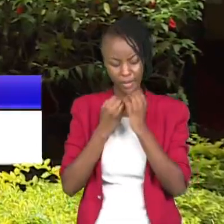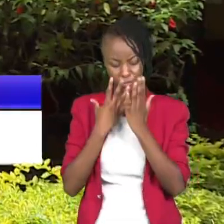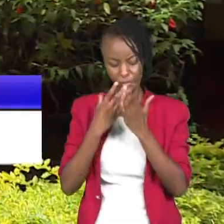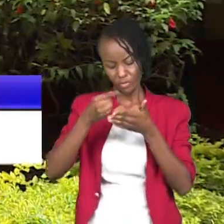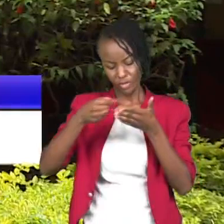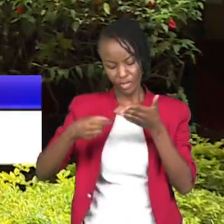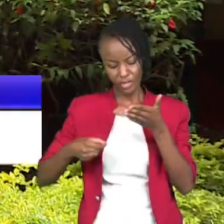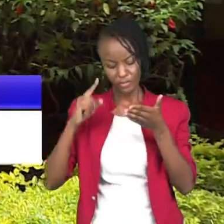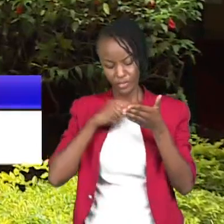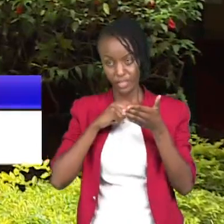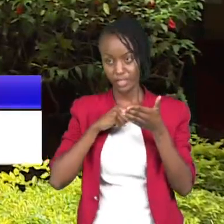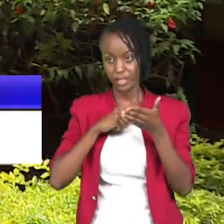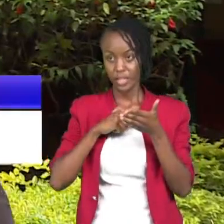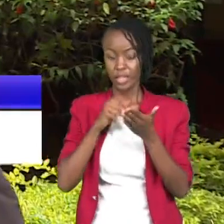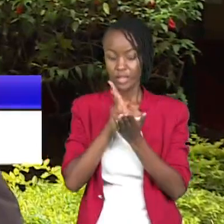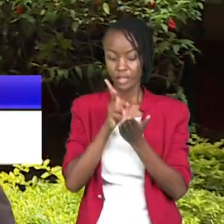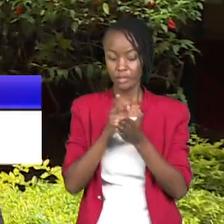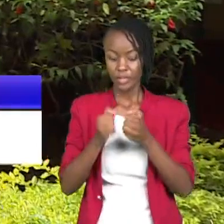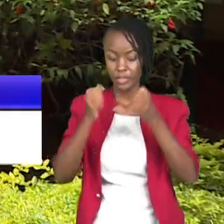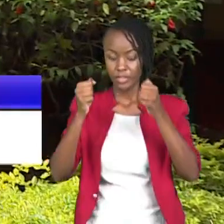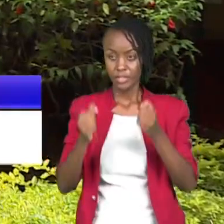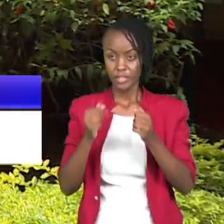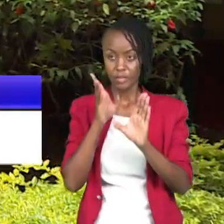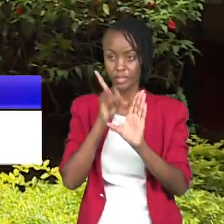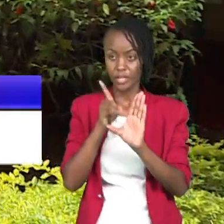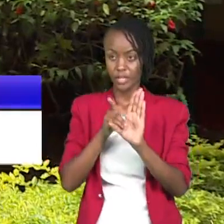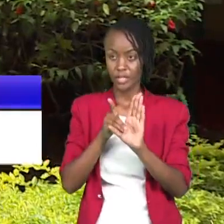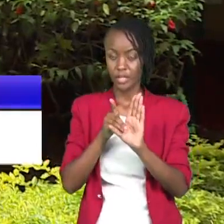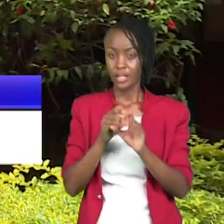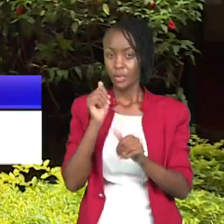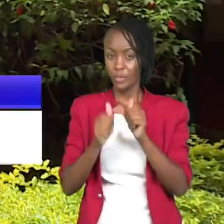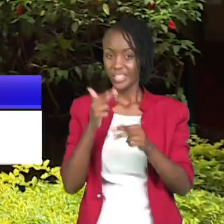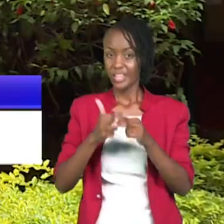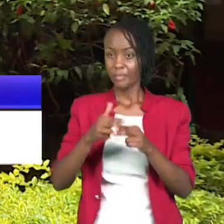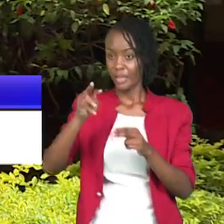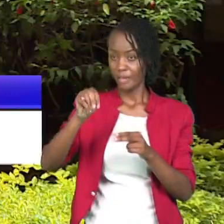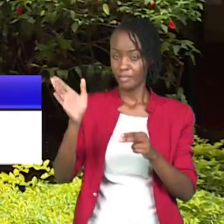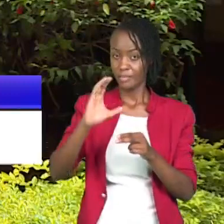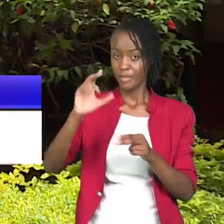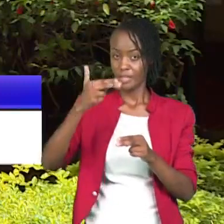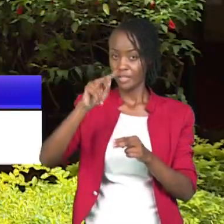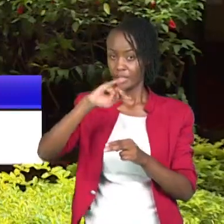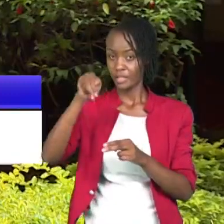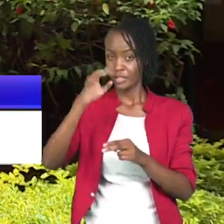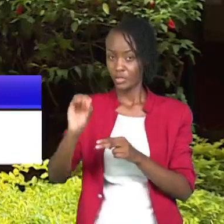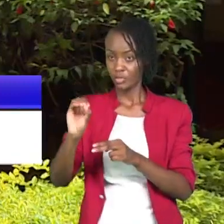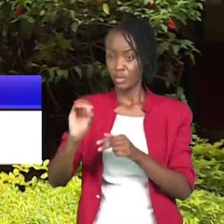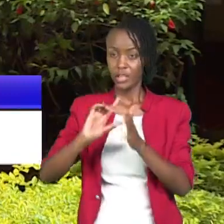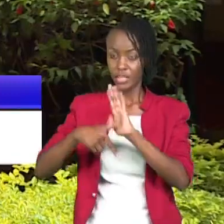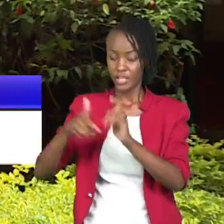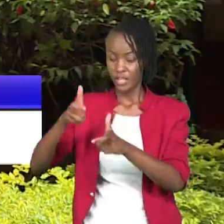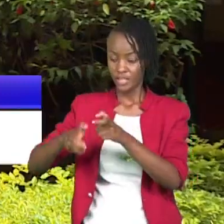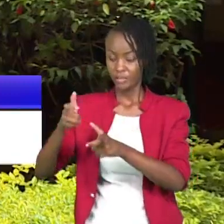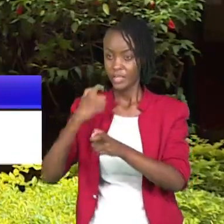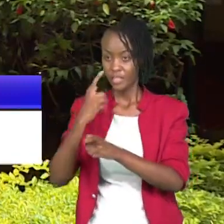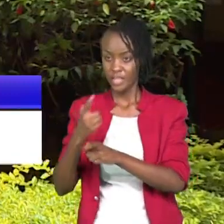and they're entered into our system called Chanjo. So you receive a text message reminding you on when you'll